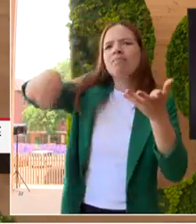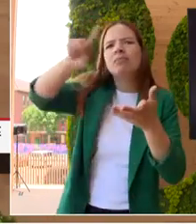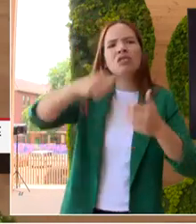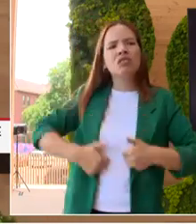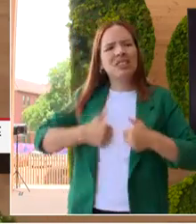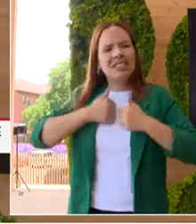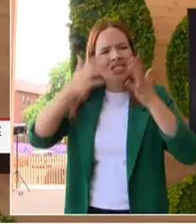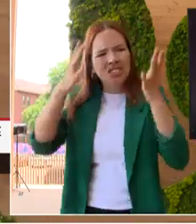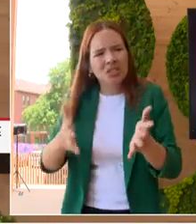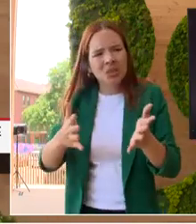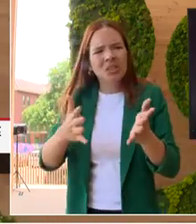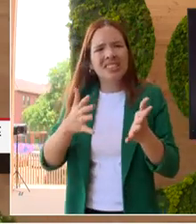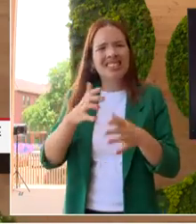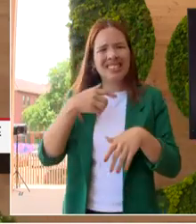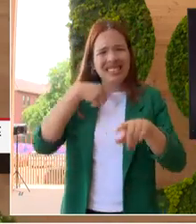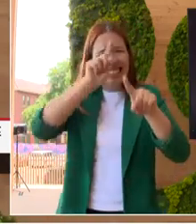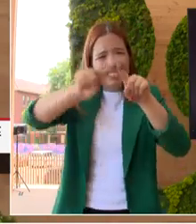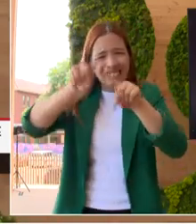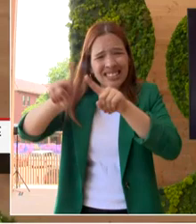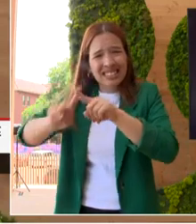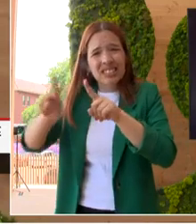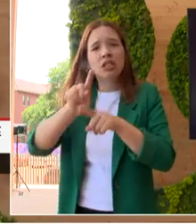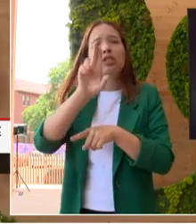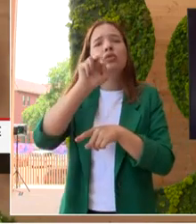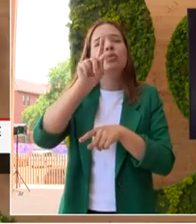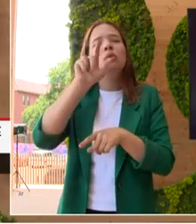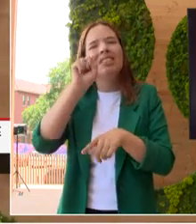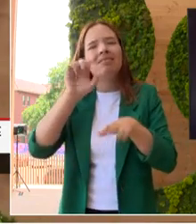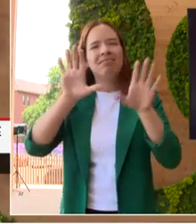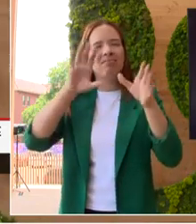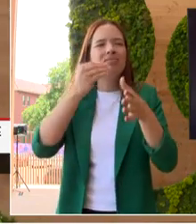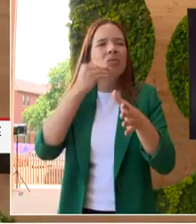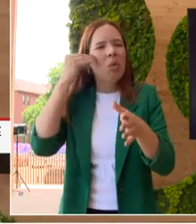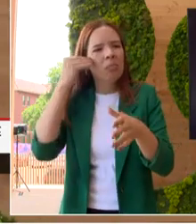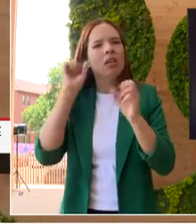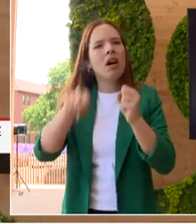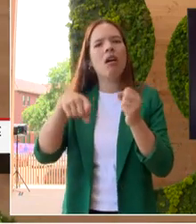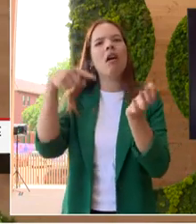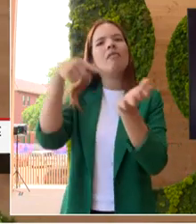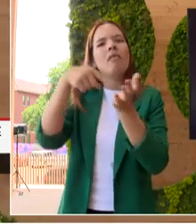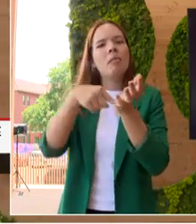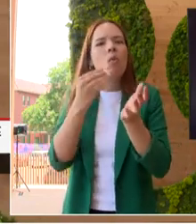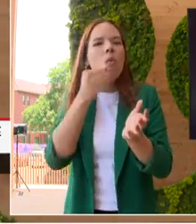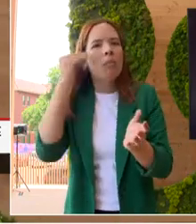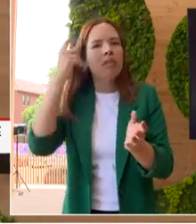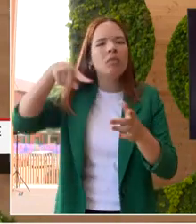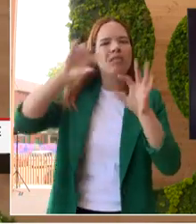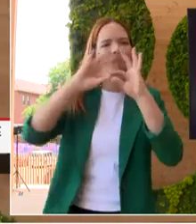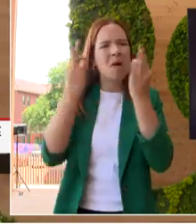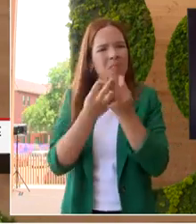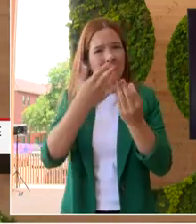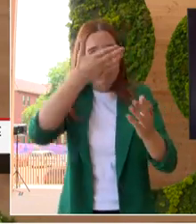252 units of mostly affordable multifamily housing just over here.